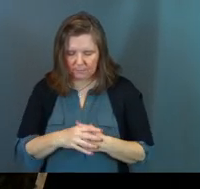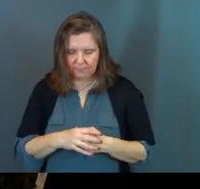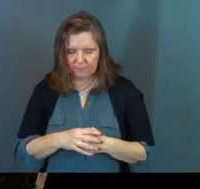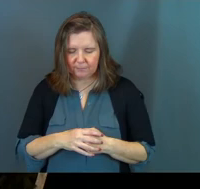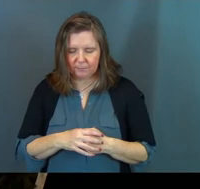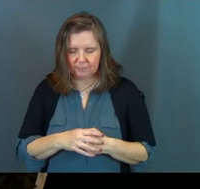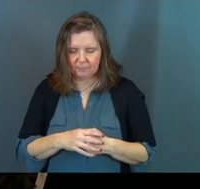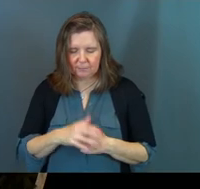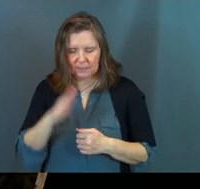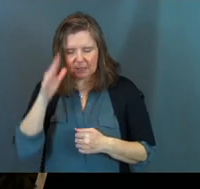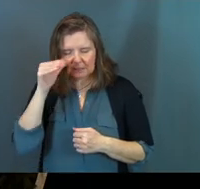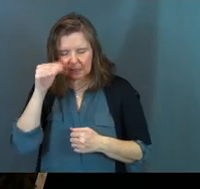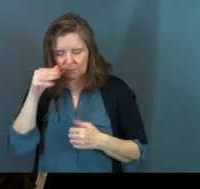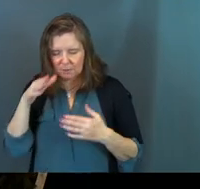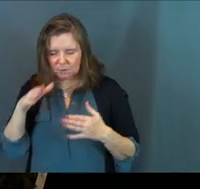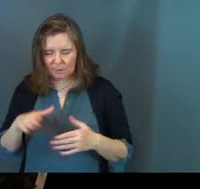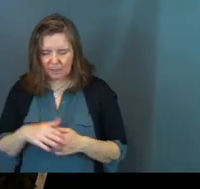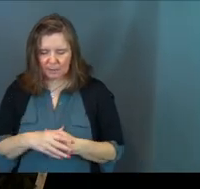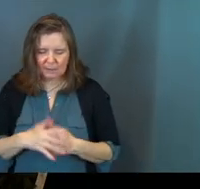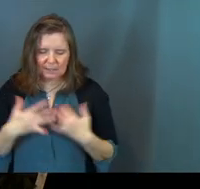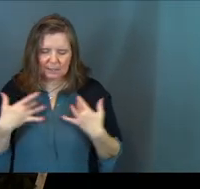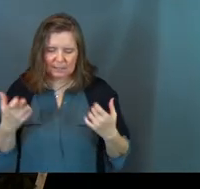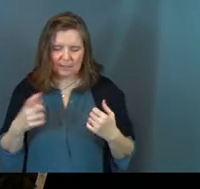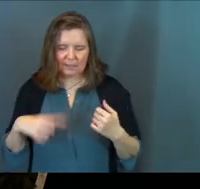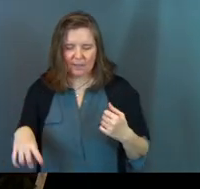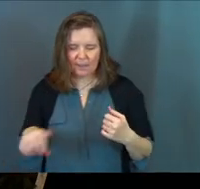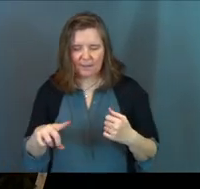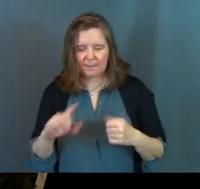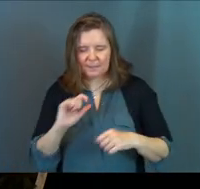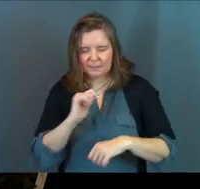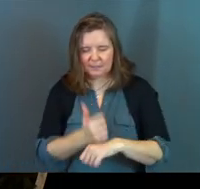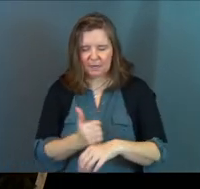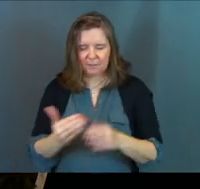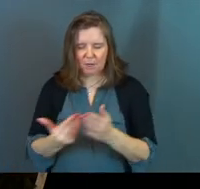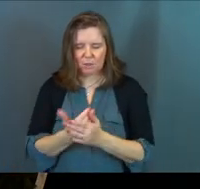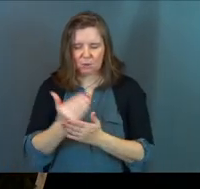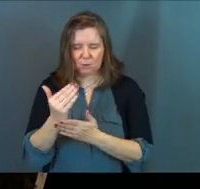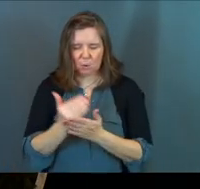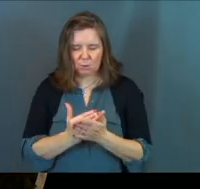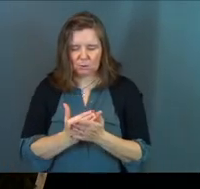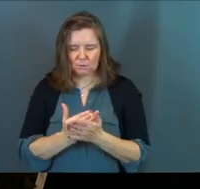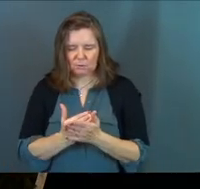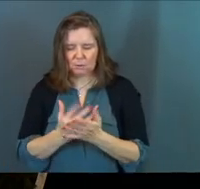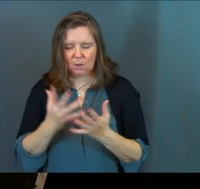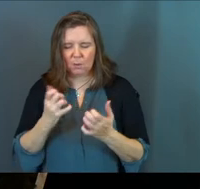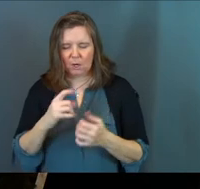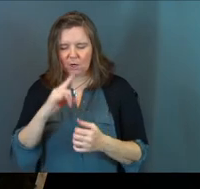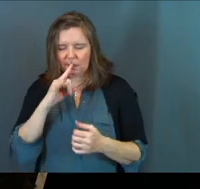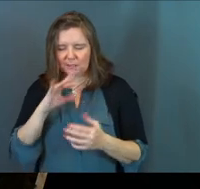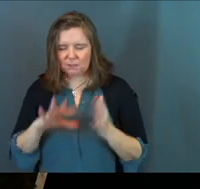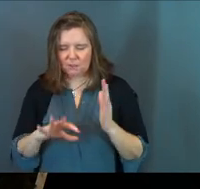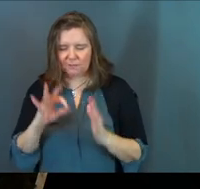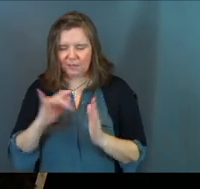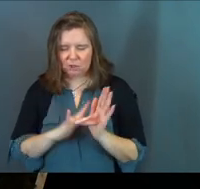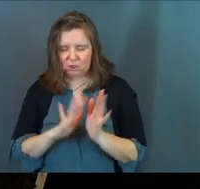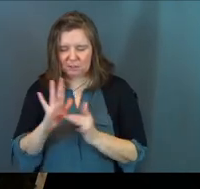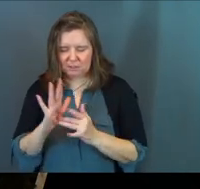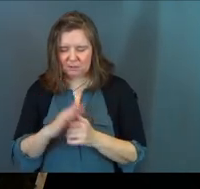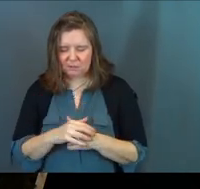Take the stubbornness away. Heal them. Set them on a new course. We want our kids to find